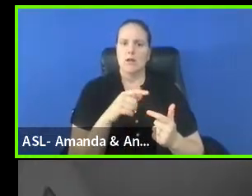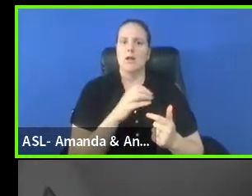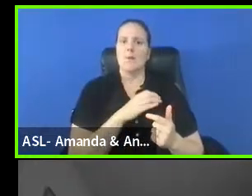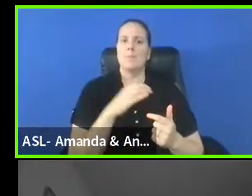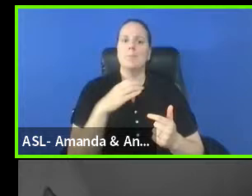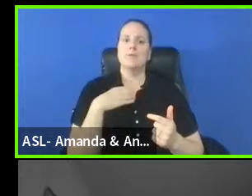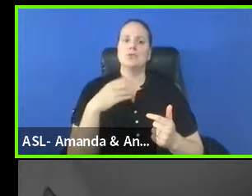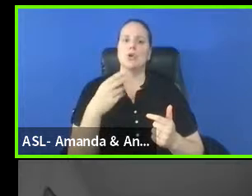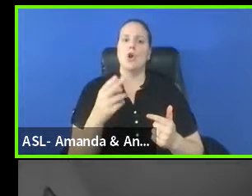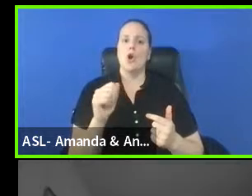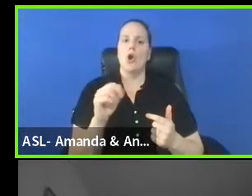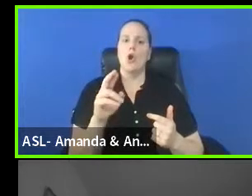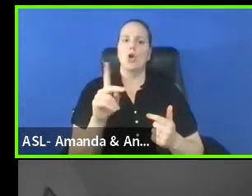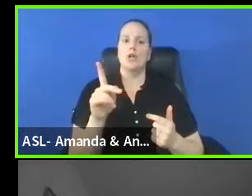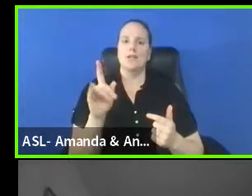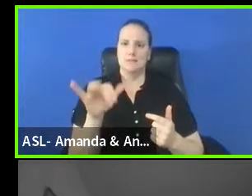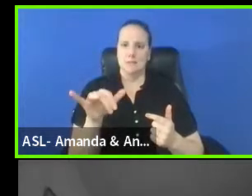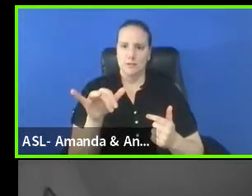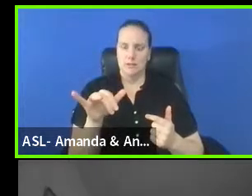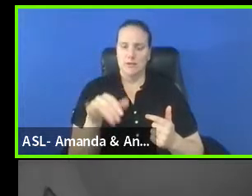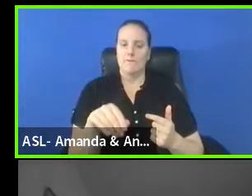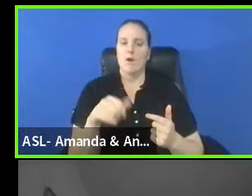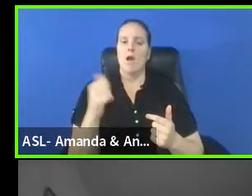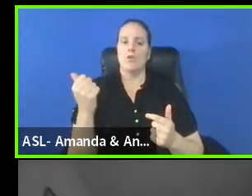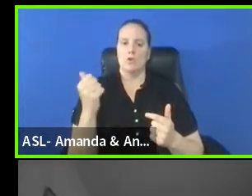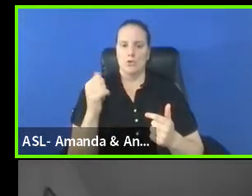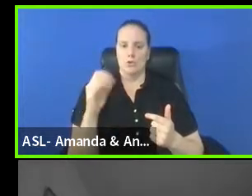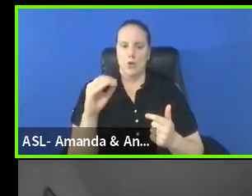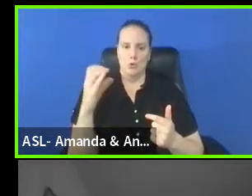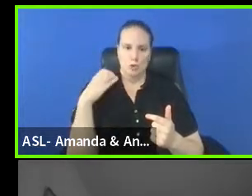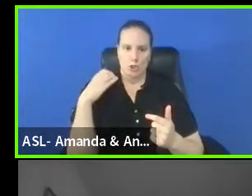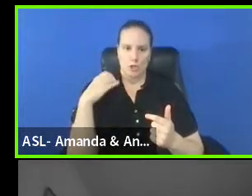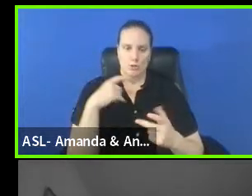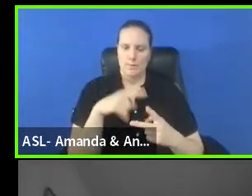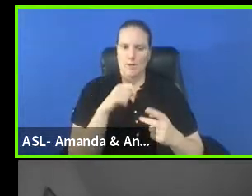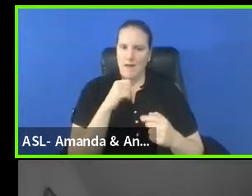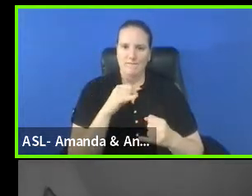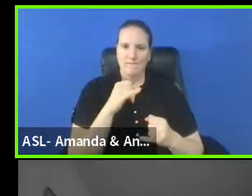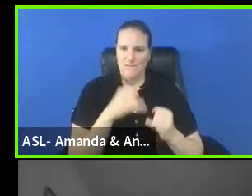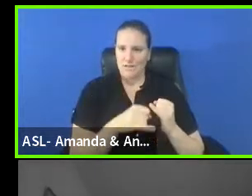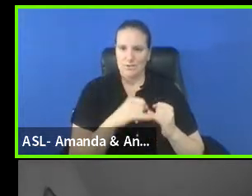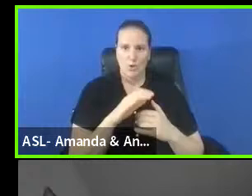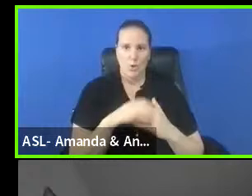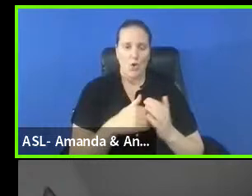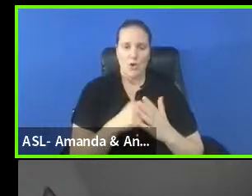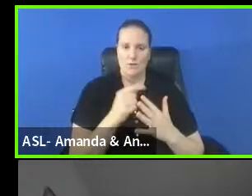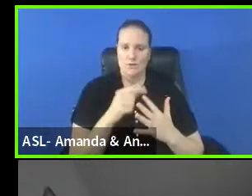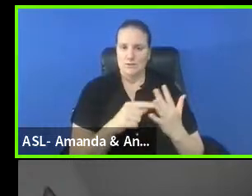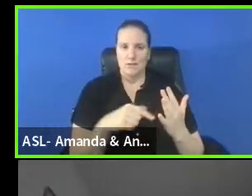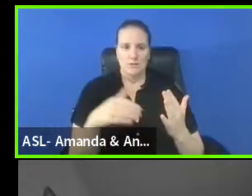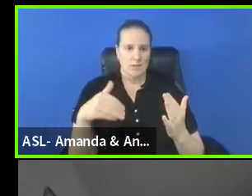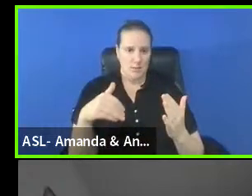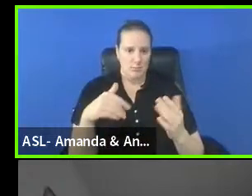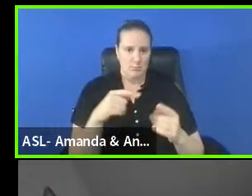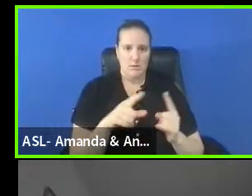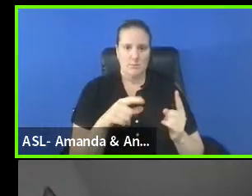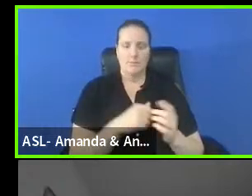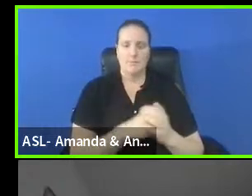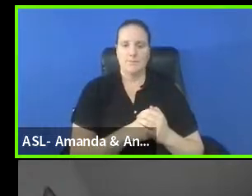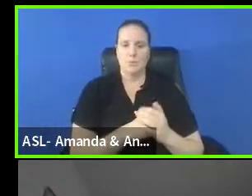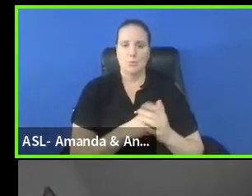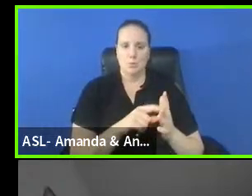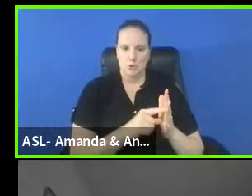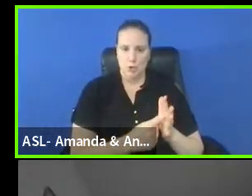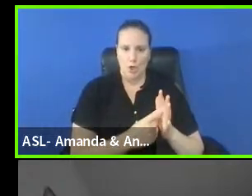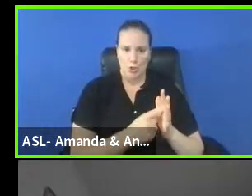sit as the other co-chair. So we haven't finalized all of the details yet, but we're starting